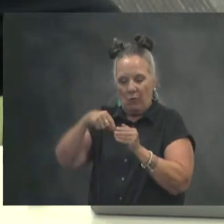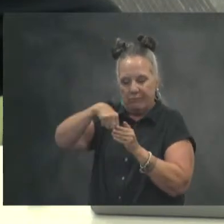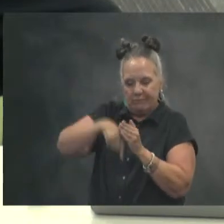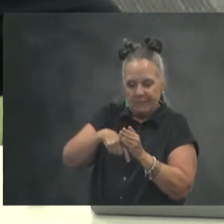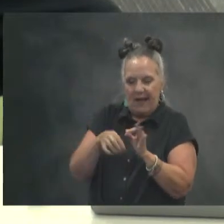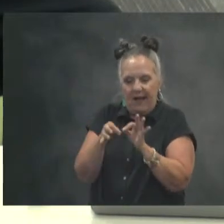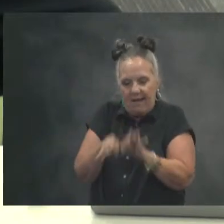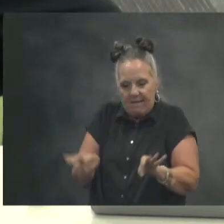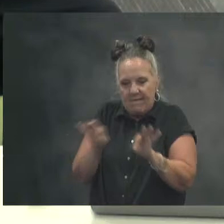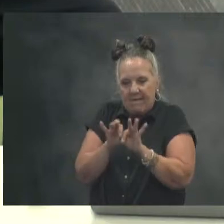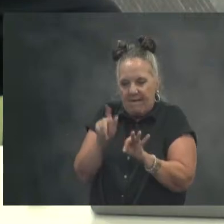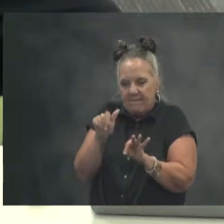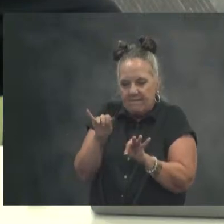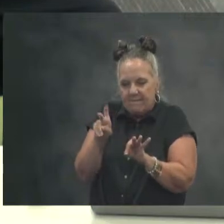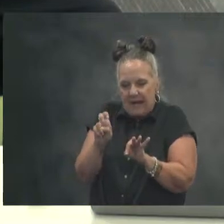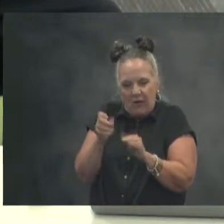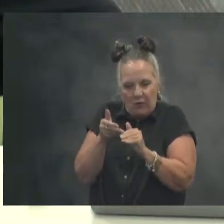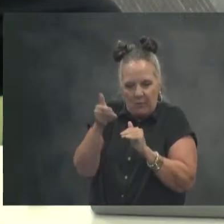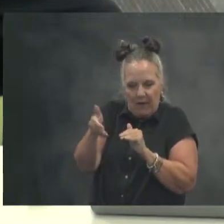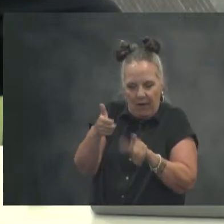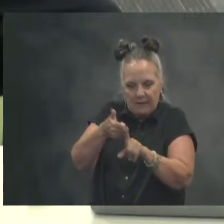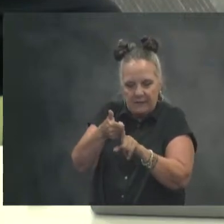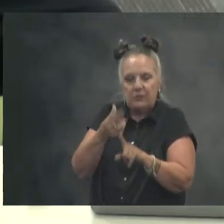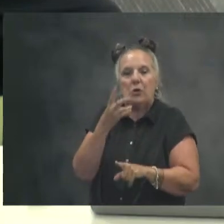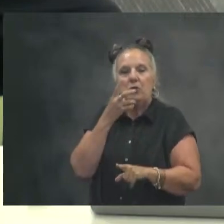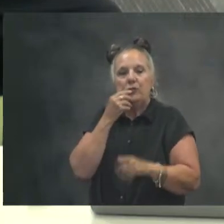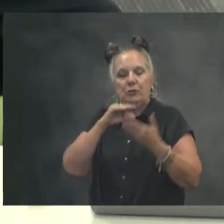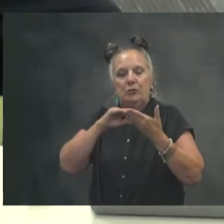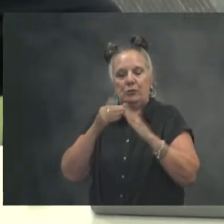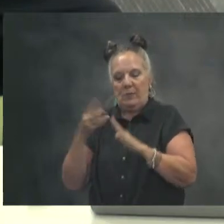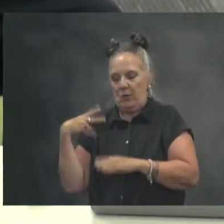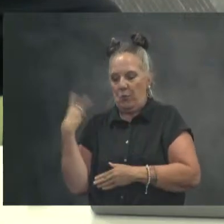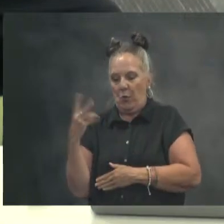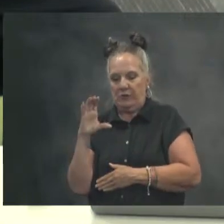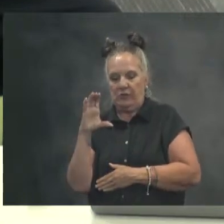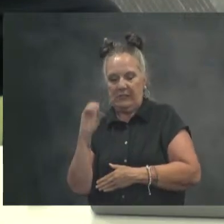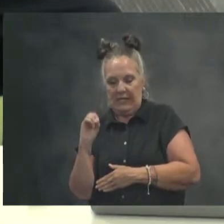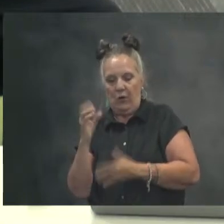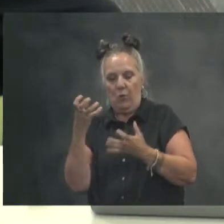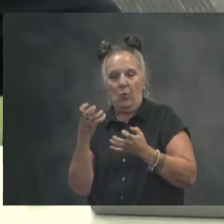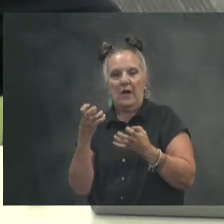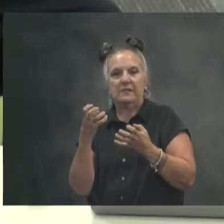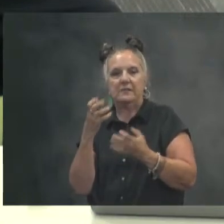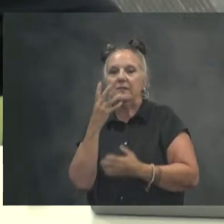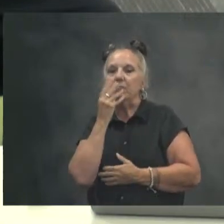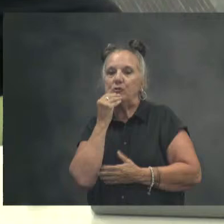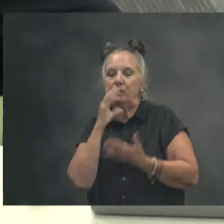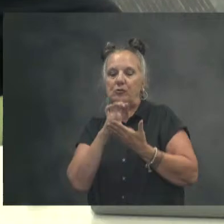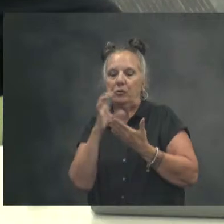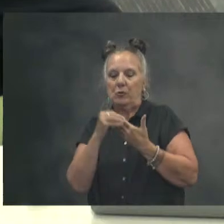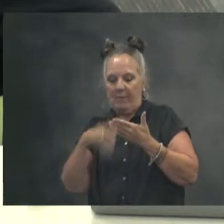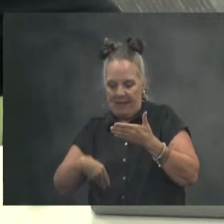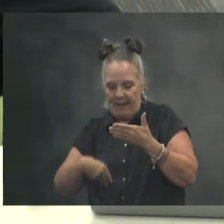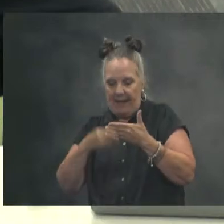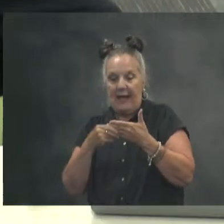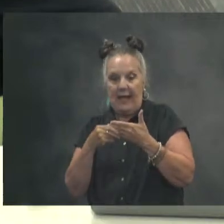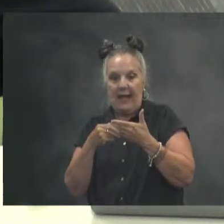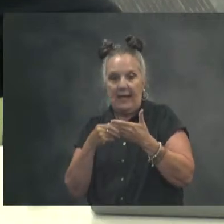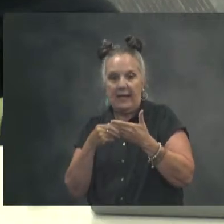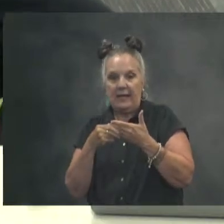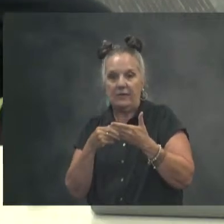values beyond themselves. So the Jewish community here in Washington County, they want some Jewish curriculum added to